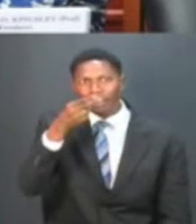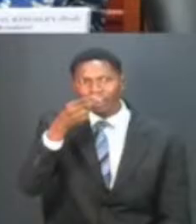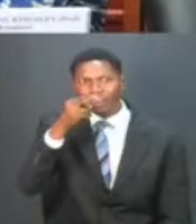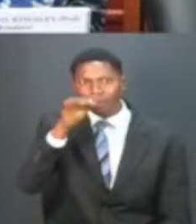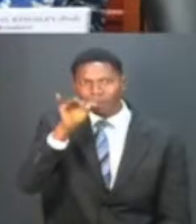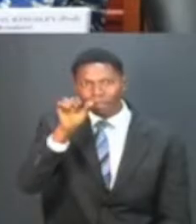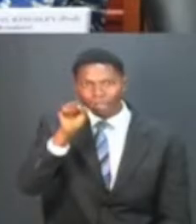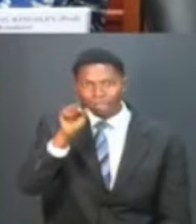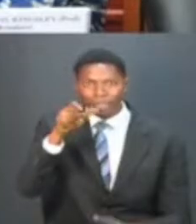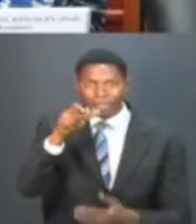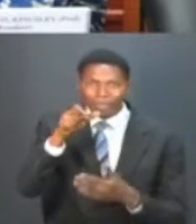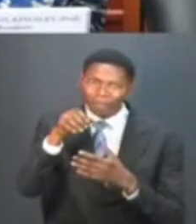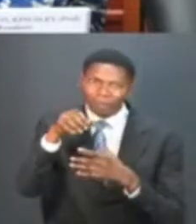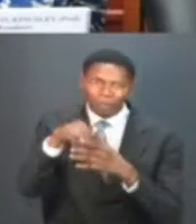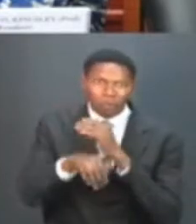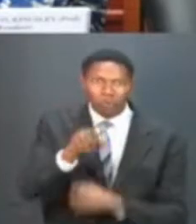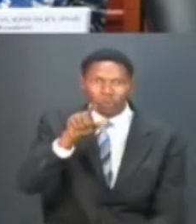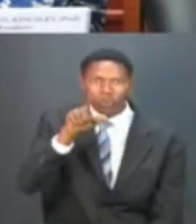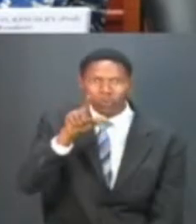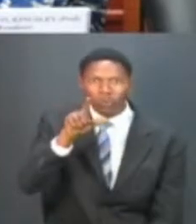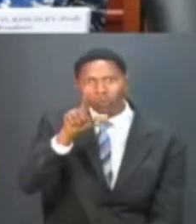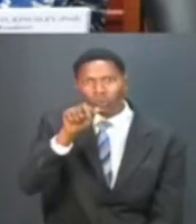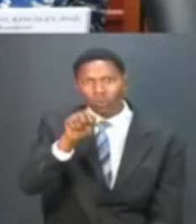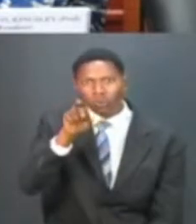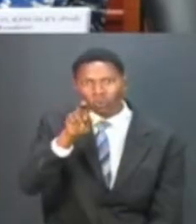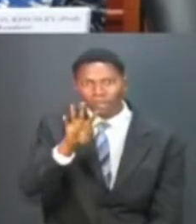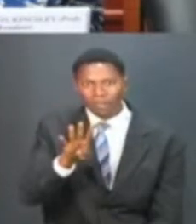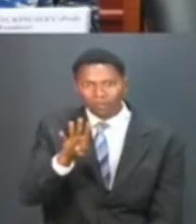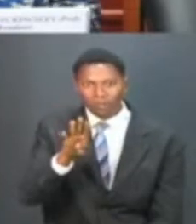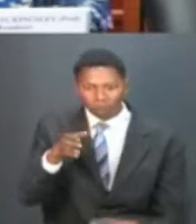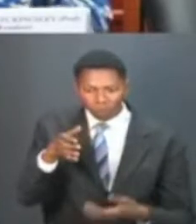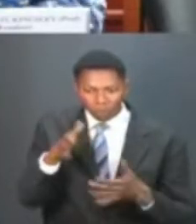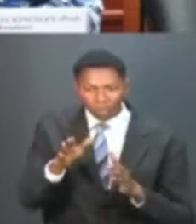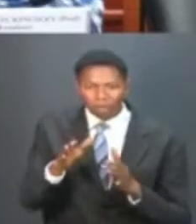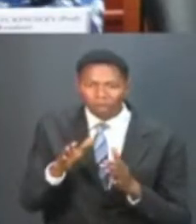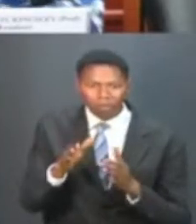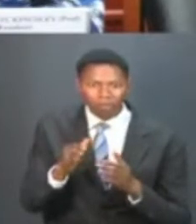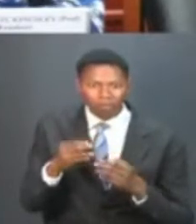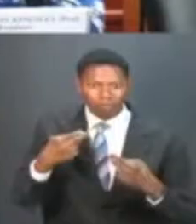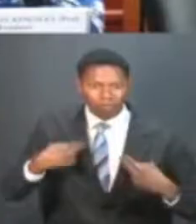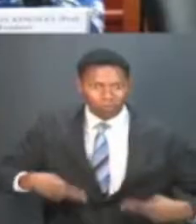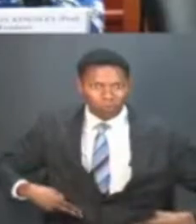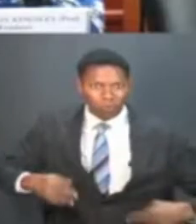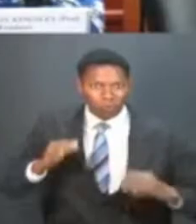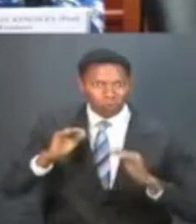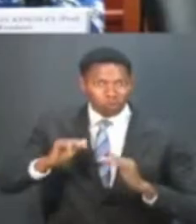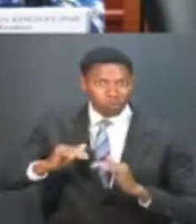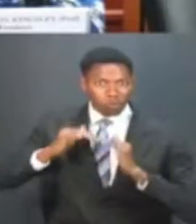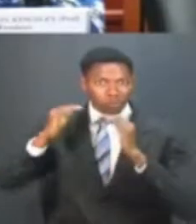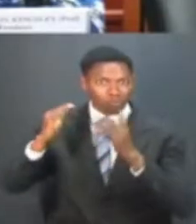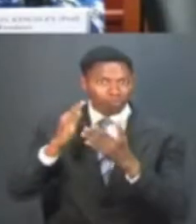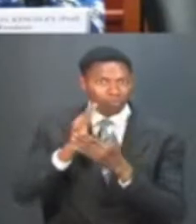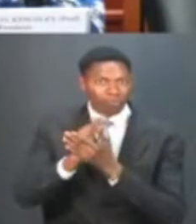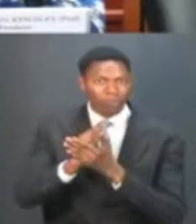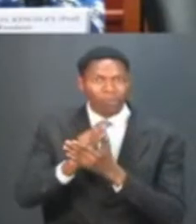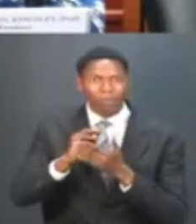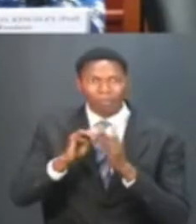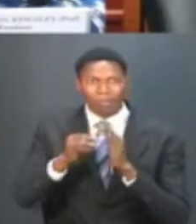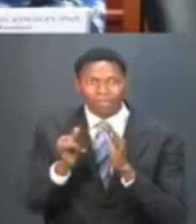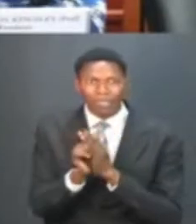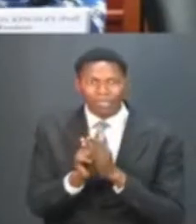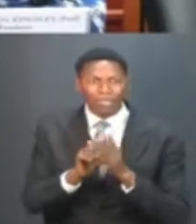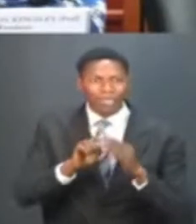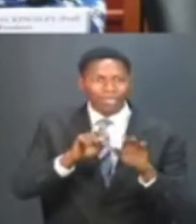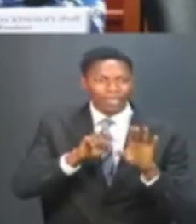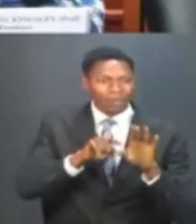2024 approved of health promotion and prevention. So if they are going to roll it from